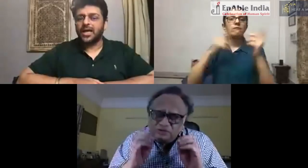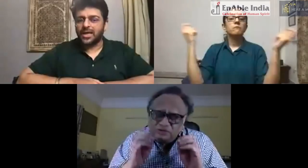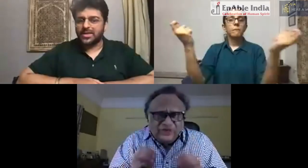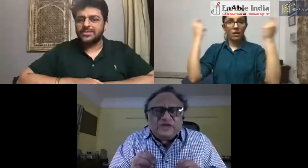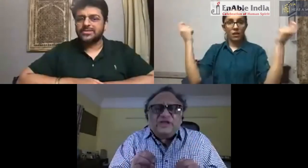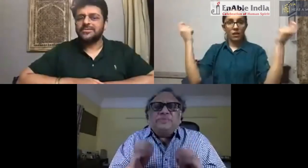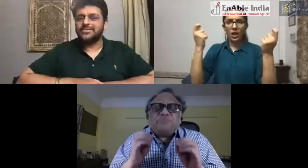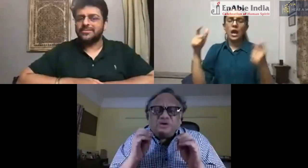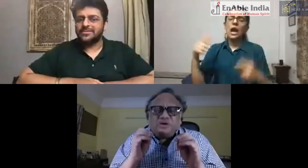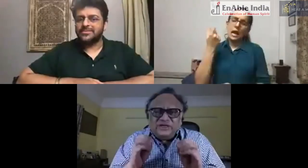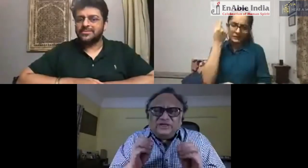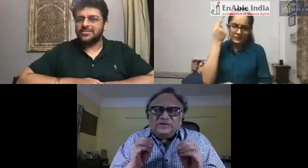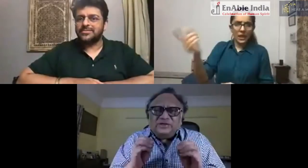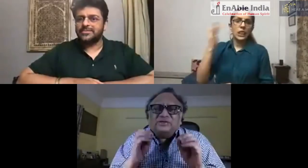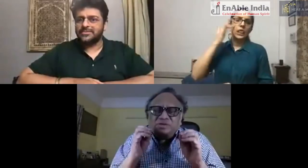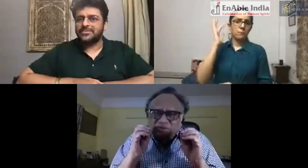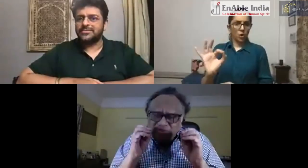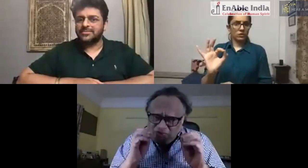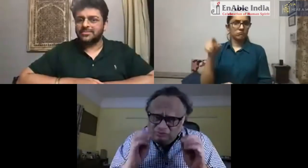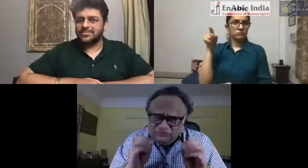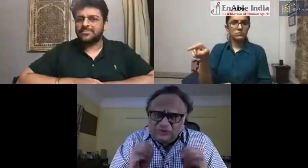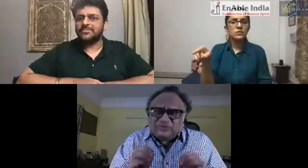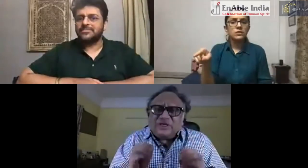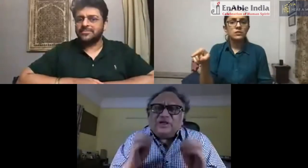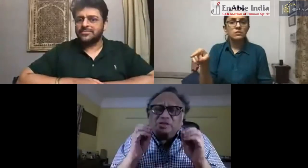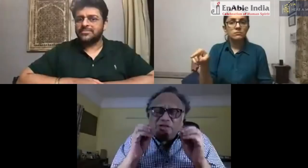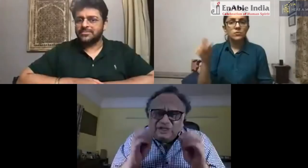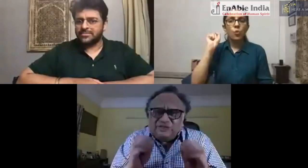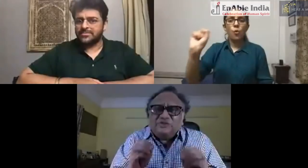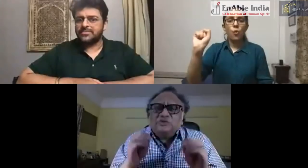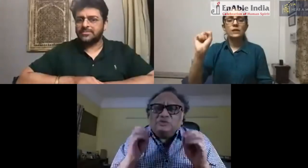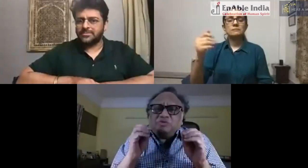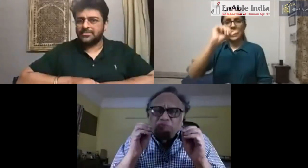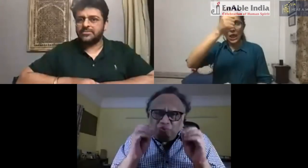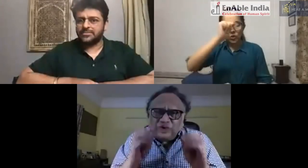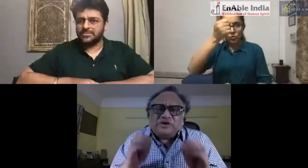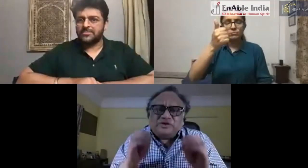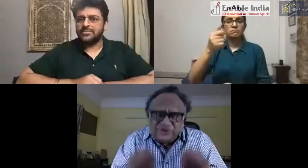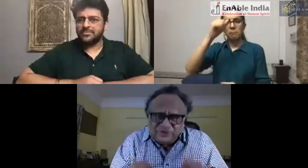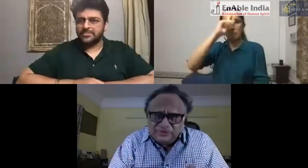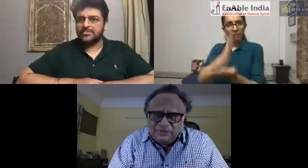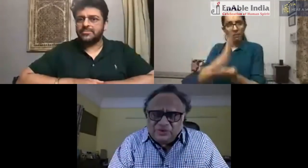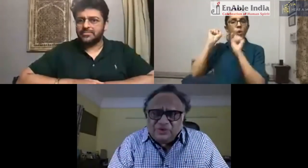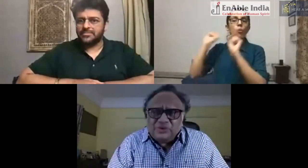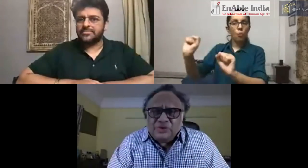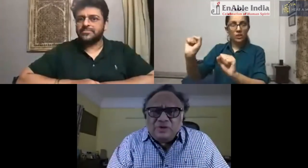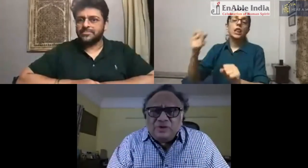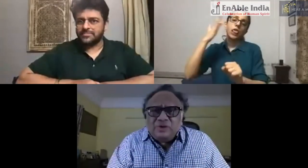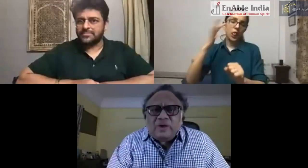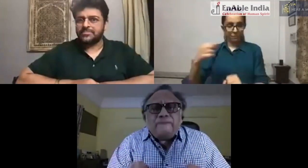It is very important from the Hindu point of view,